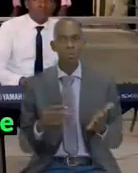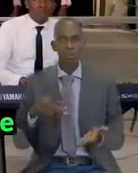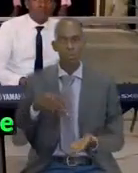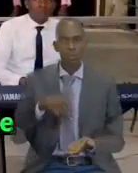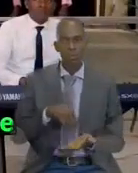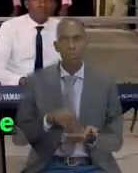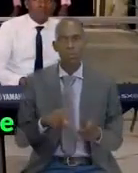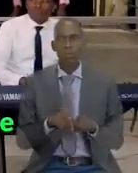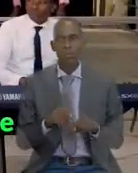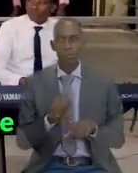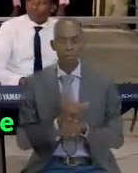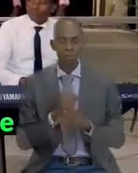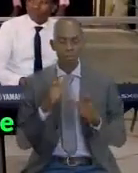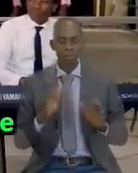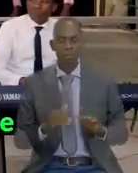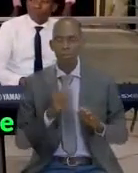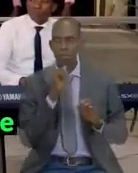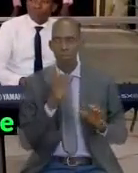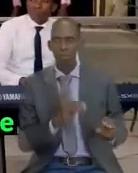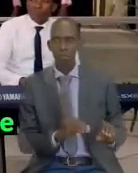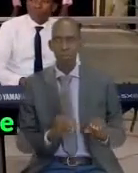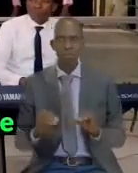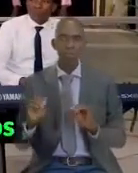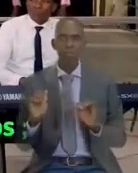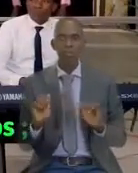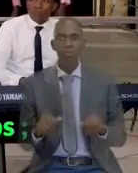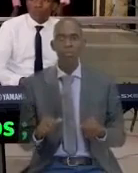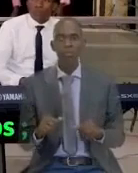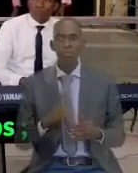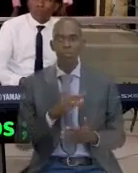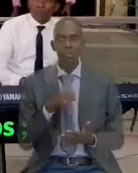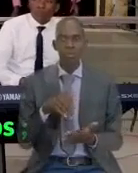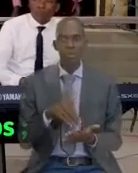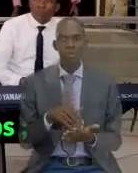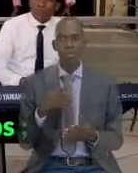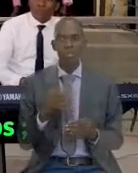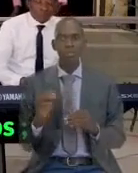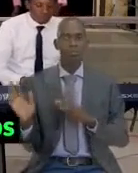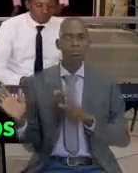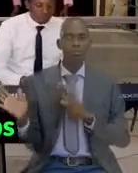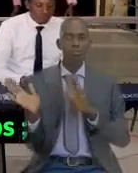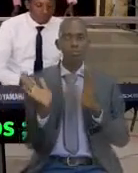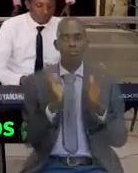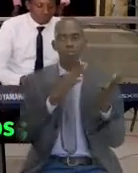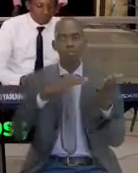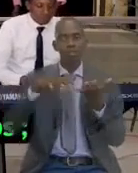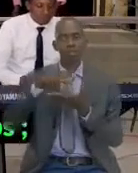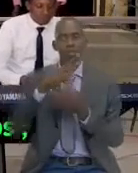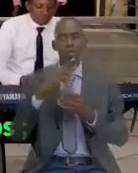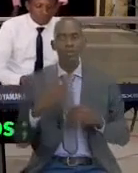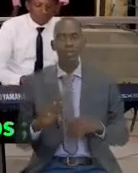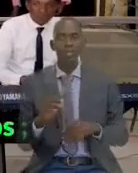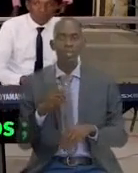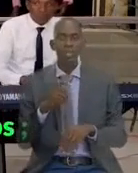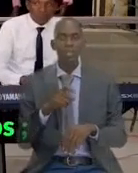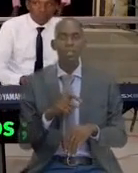stands like a rock on doubted me the raging storms